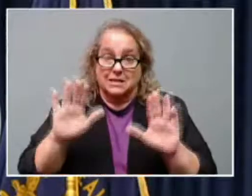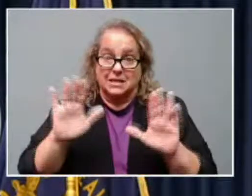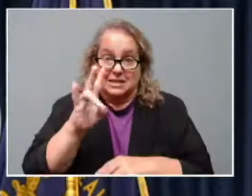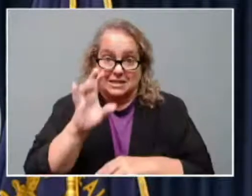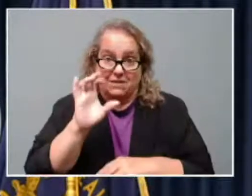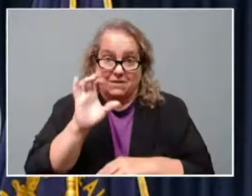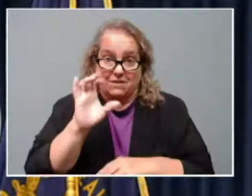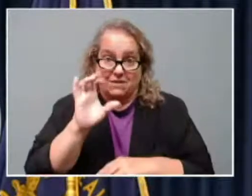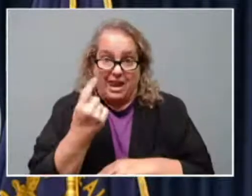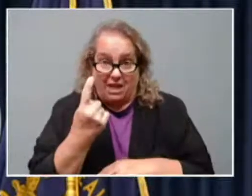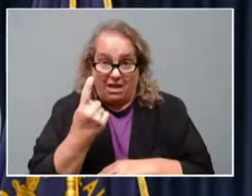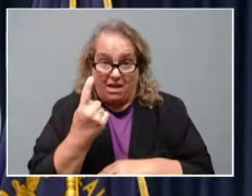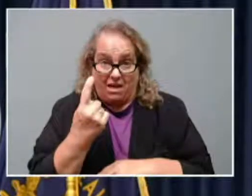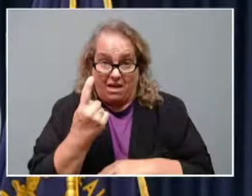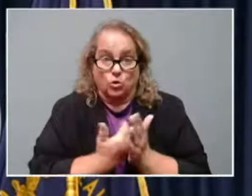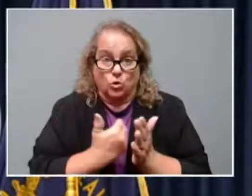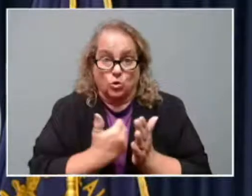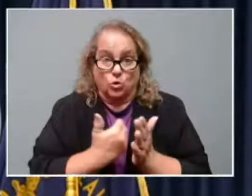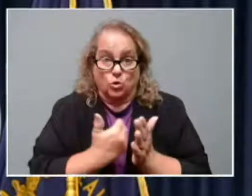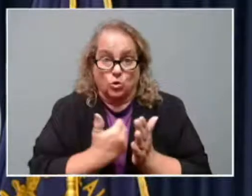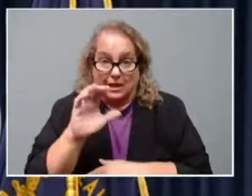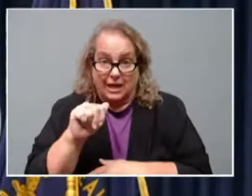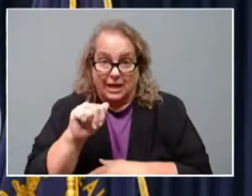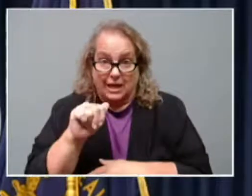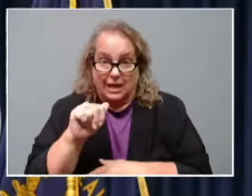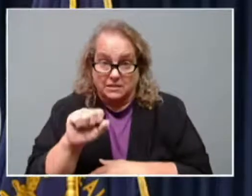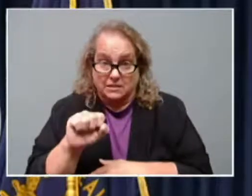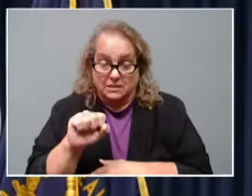711 new cases,